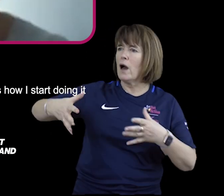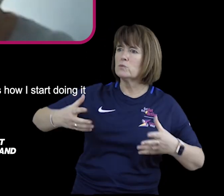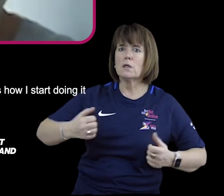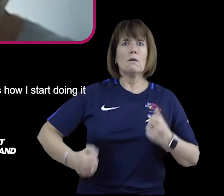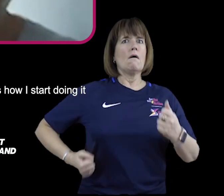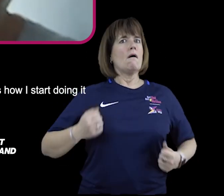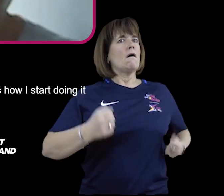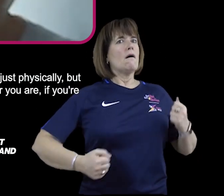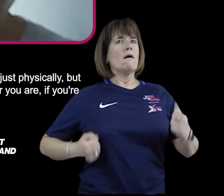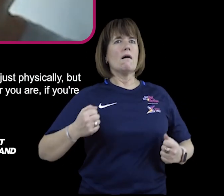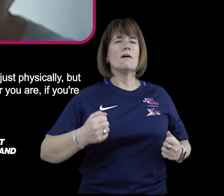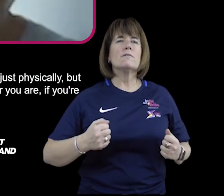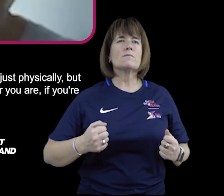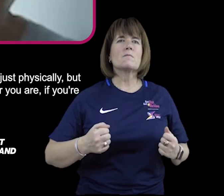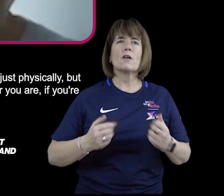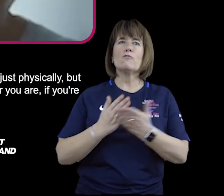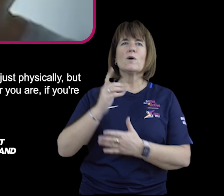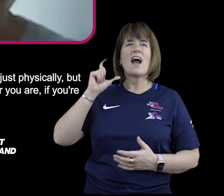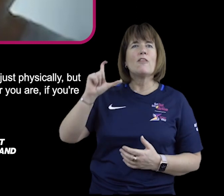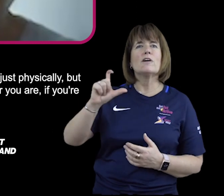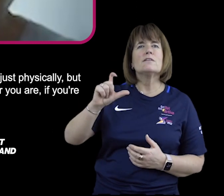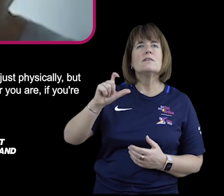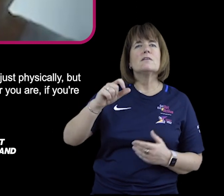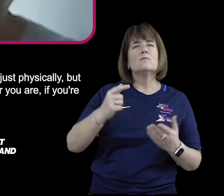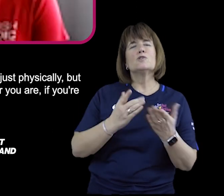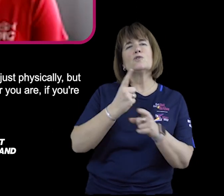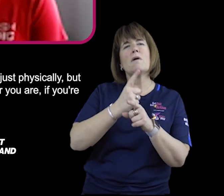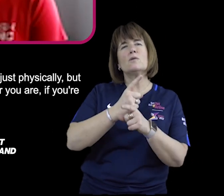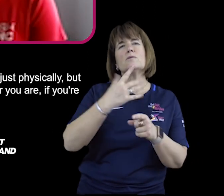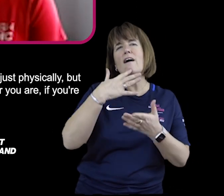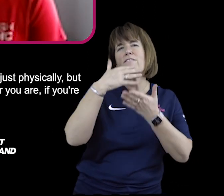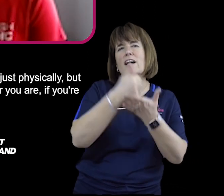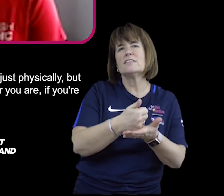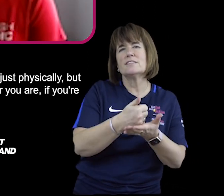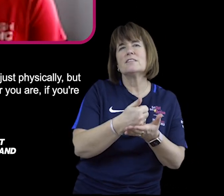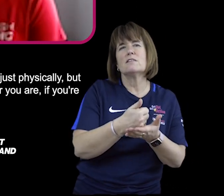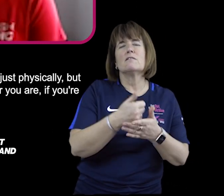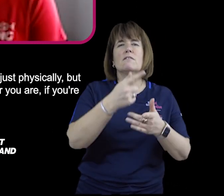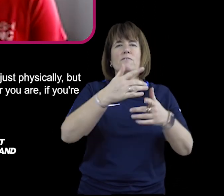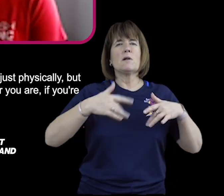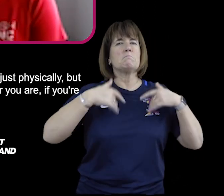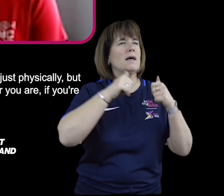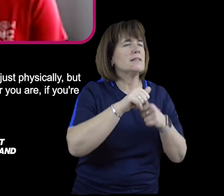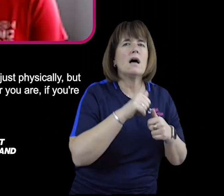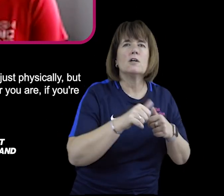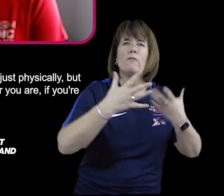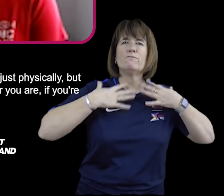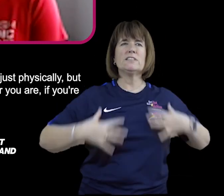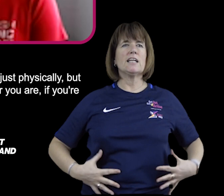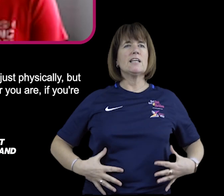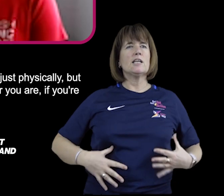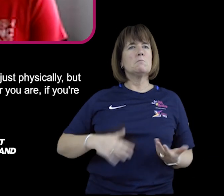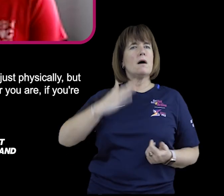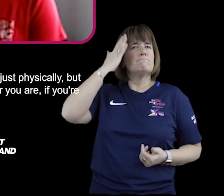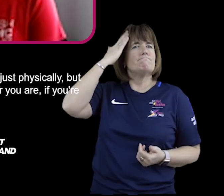doing it with them. Yeah, yeah. Because Catherine, we always talk about when you're active, you feel better,